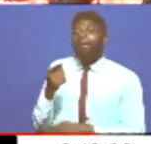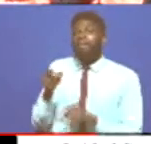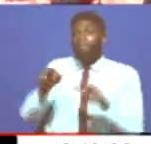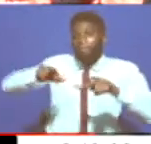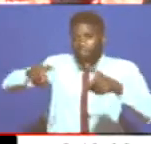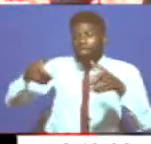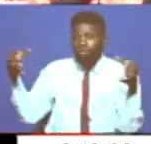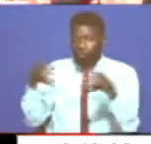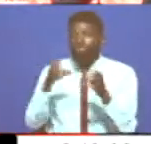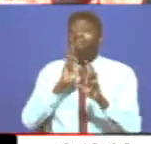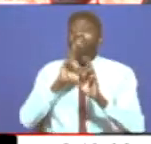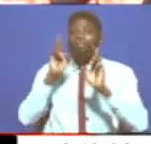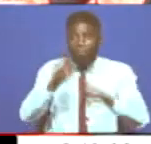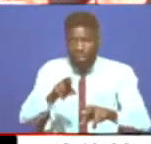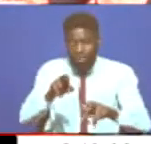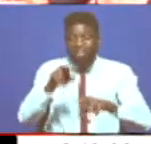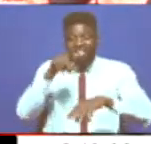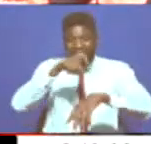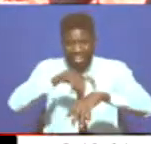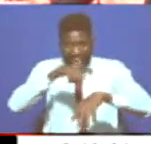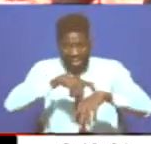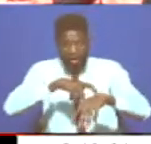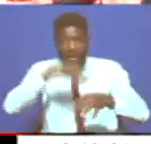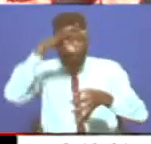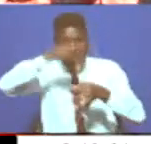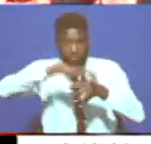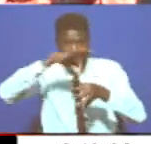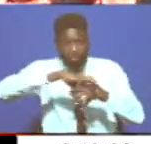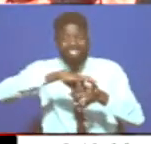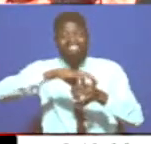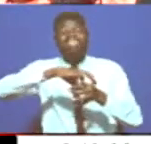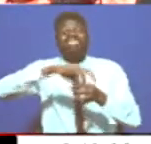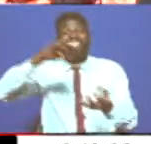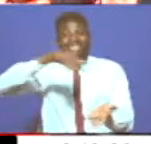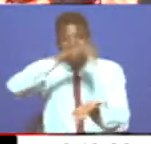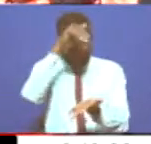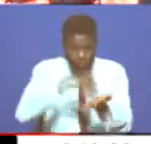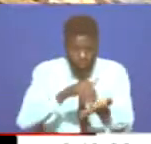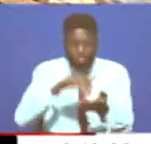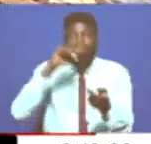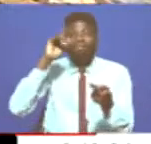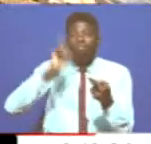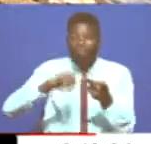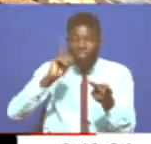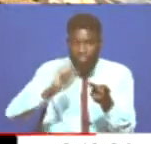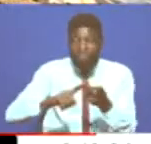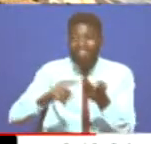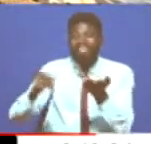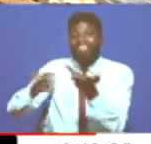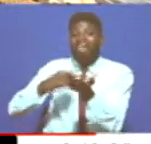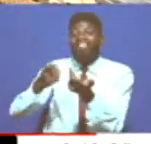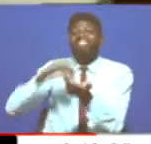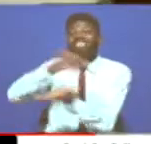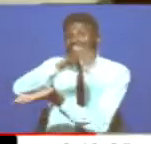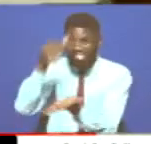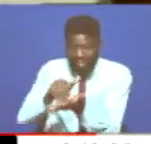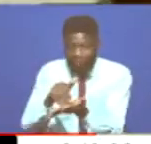stations, results will be reported at the constituency tallying centers.